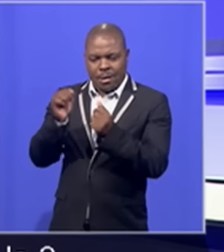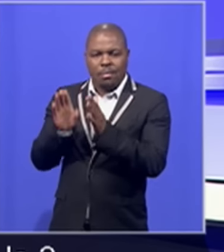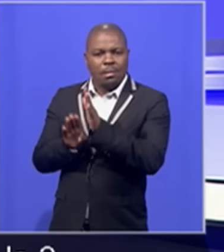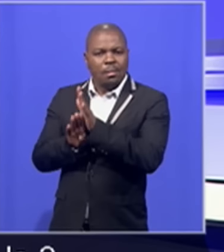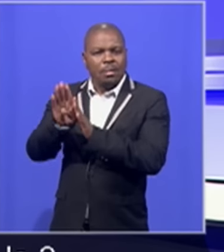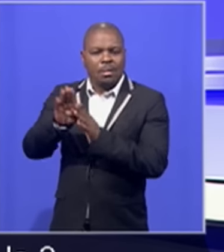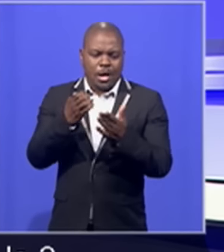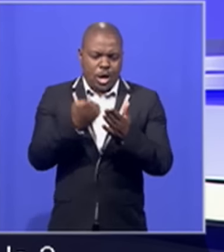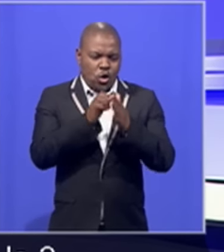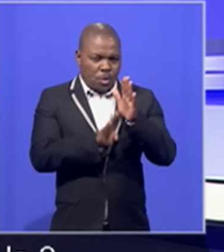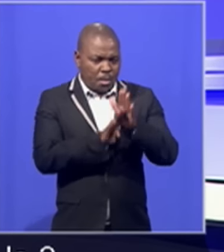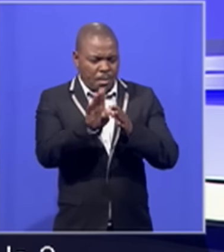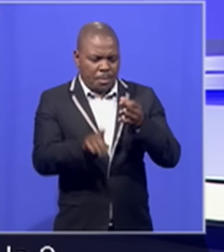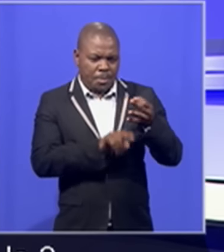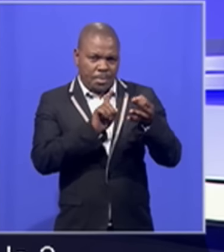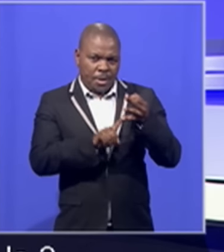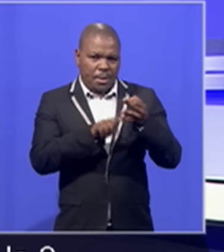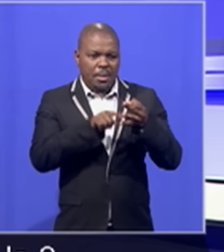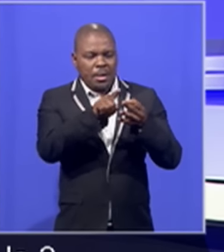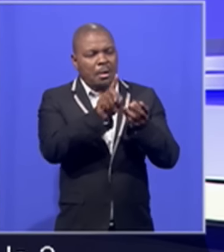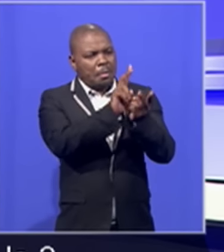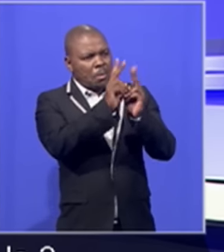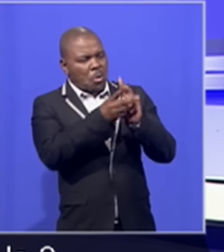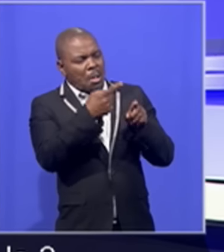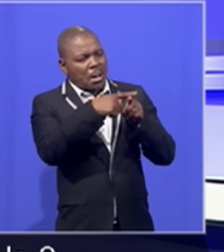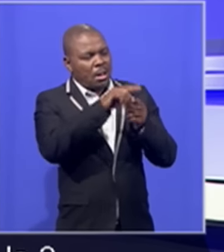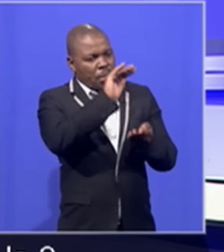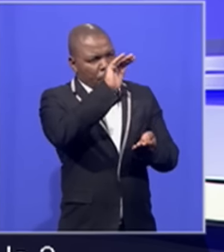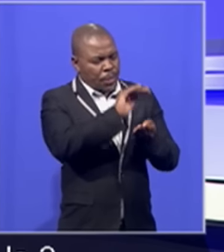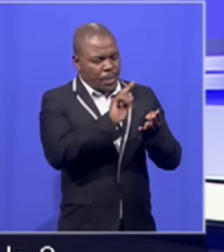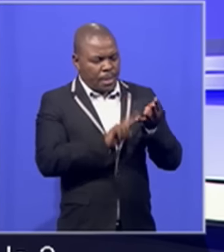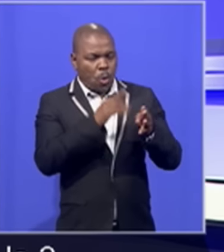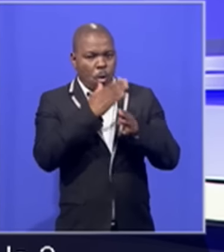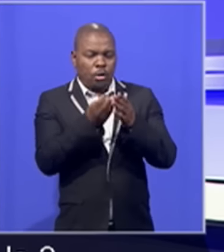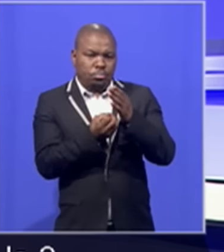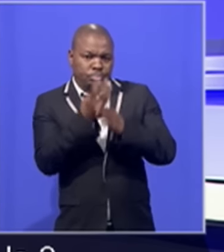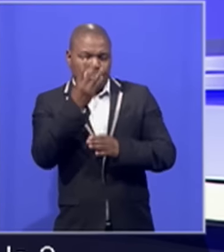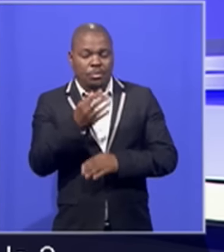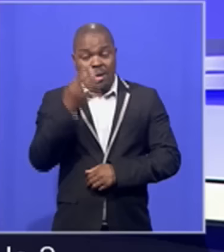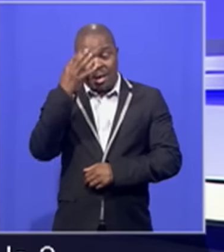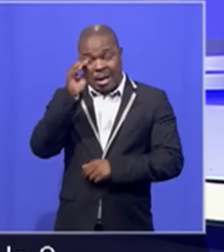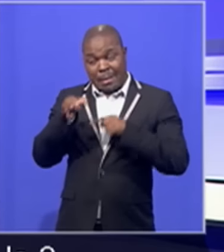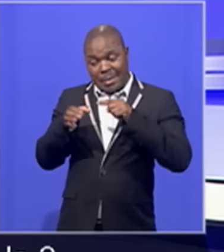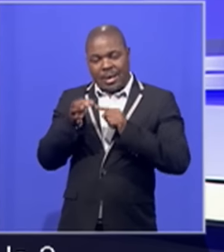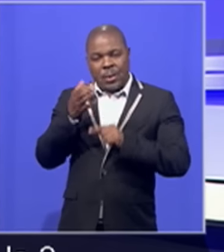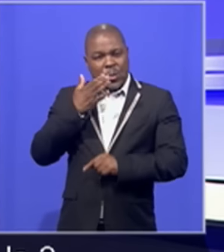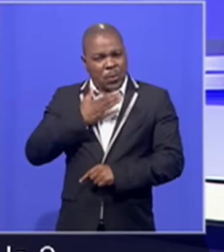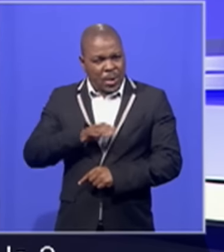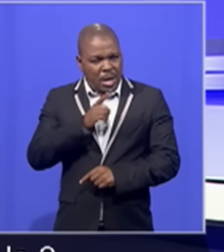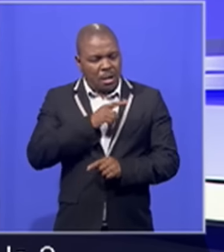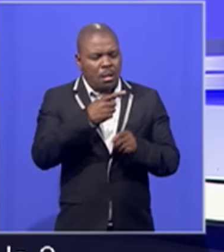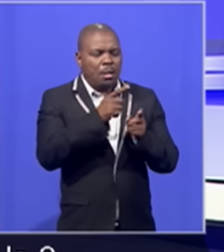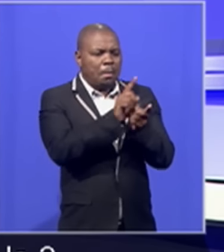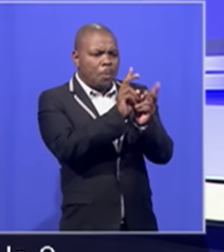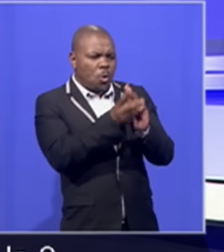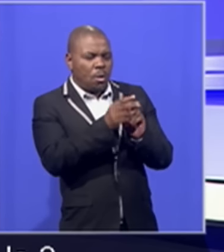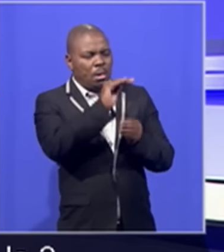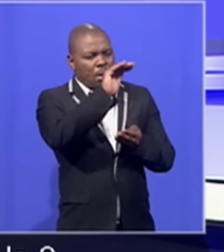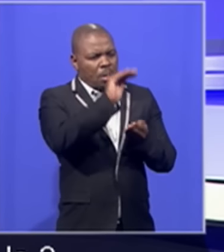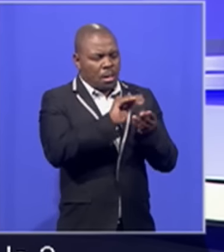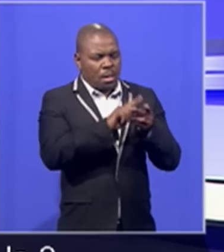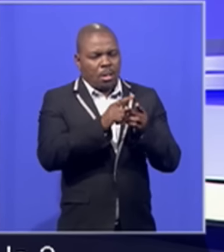ikonomi, go fokotsa ditshenyegelo tsa go adima le go tlhama ditiro. Puso ya re rulaganya go fokotsa dikoloto le go oketsa